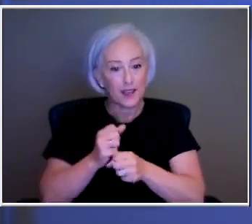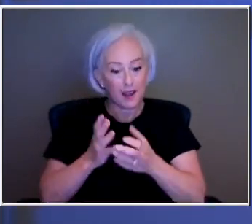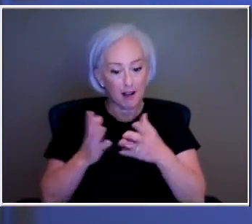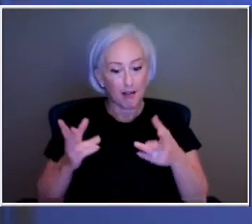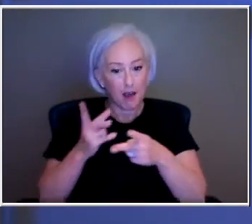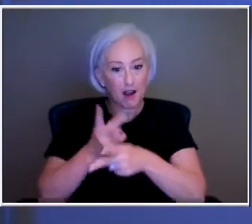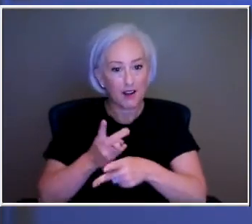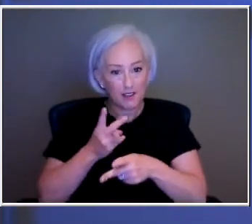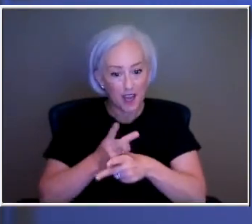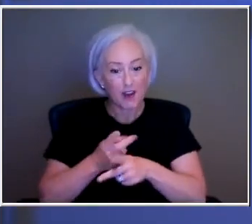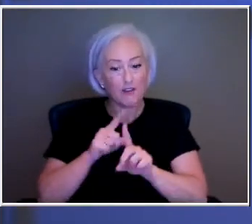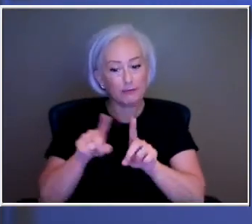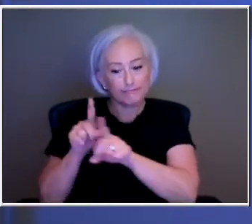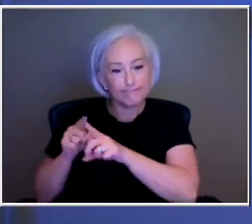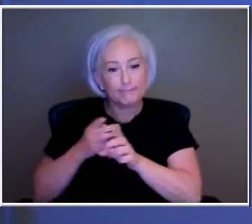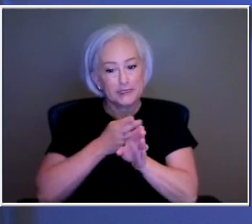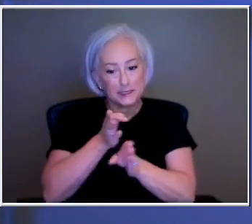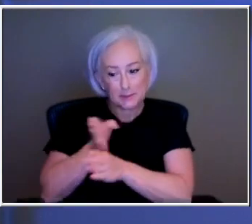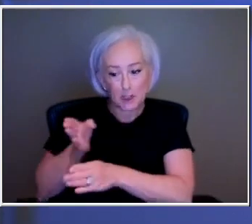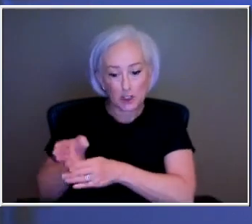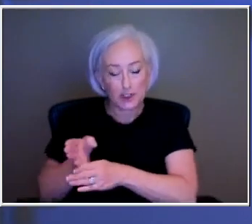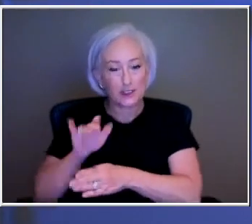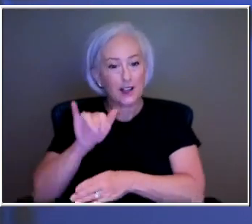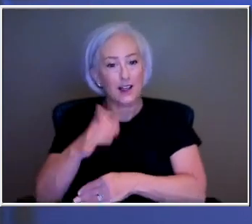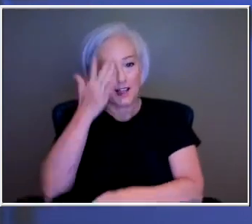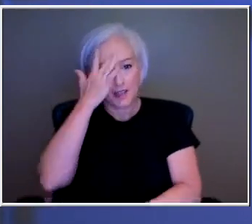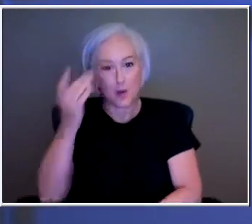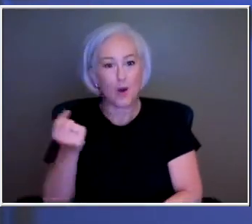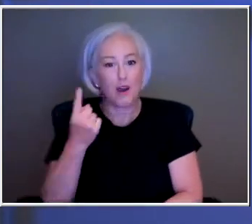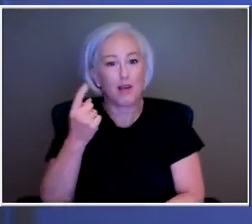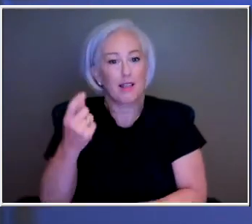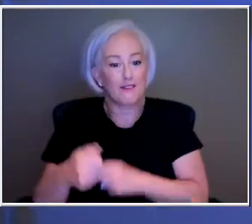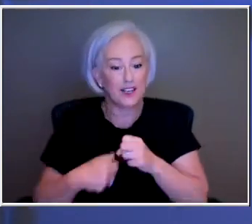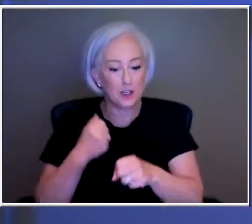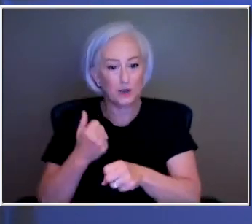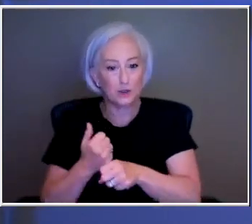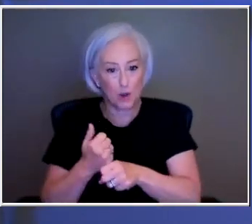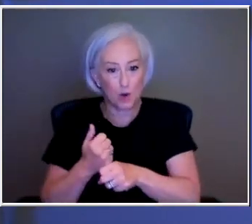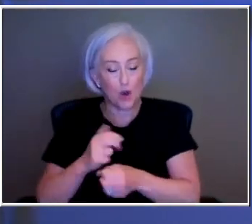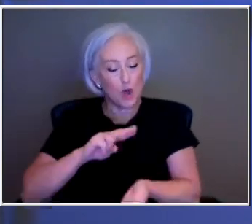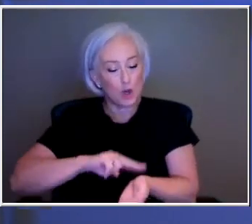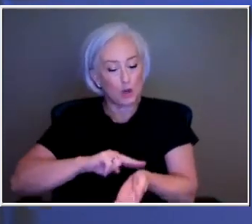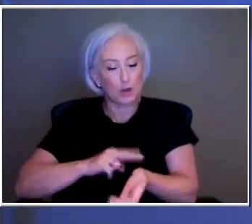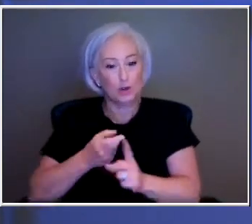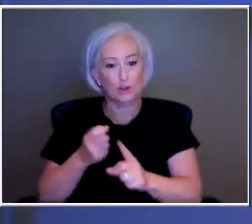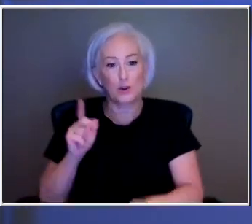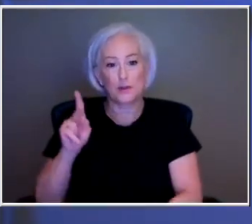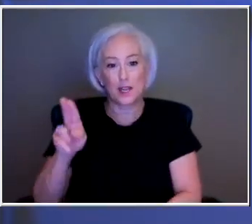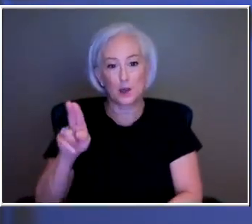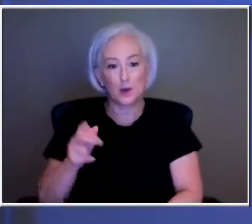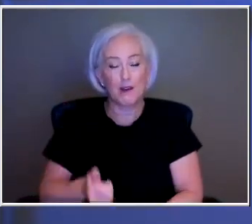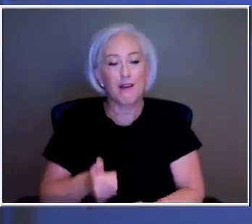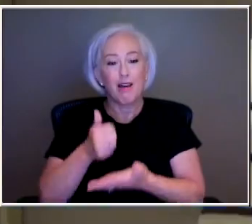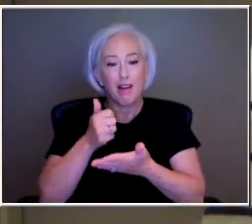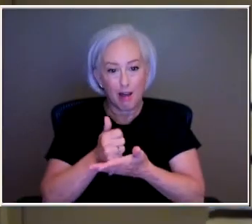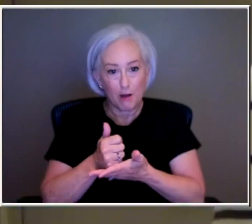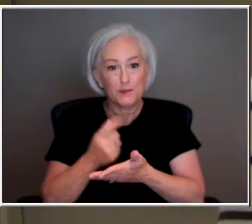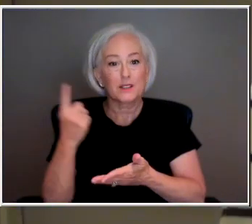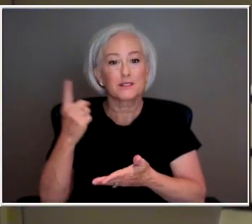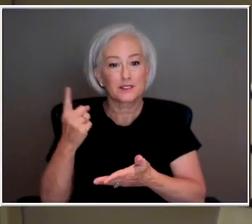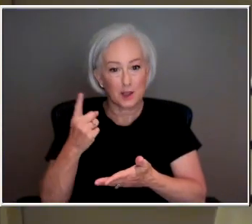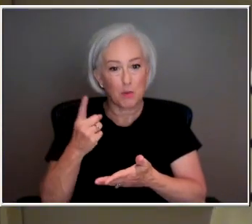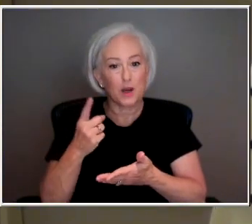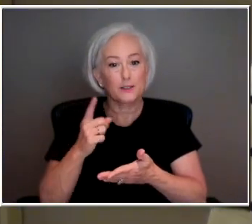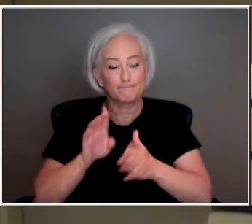a nurse here at the University of Kansas Health System helped create the nation's very first neonatal medical home. I've